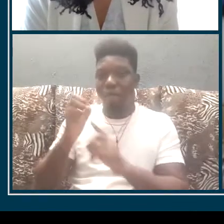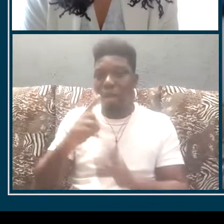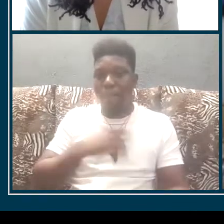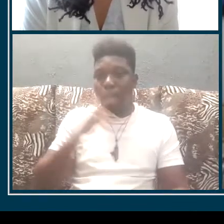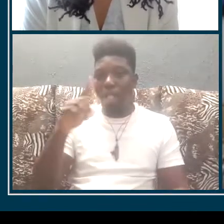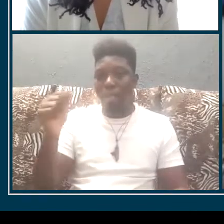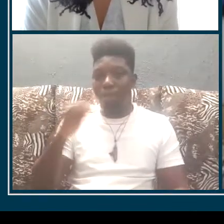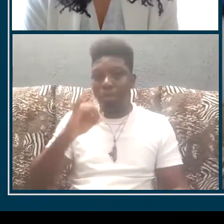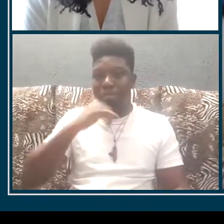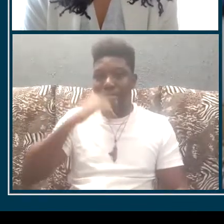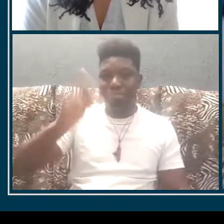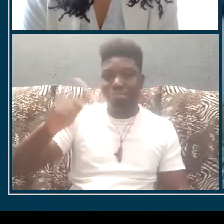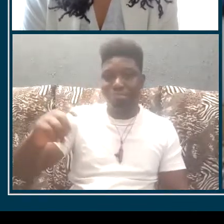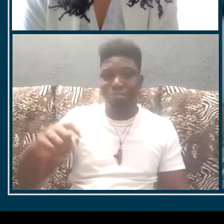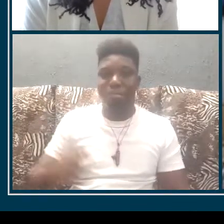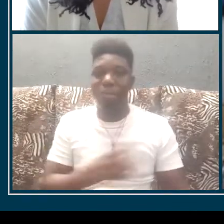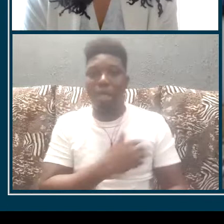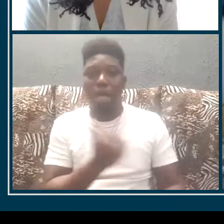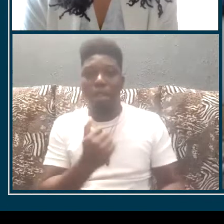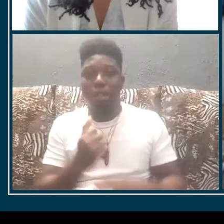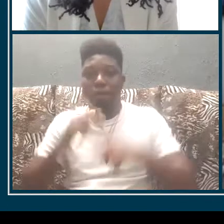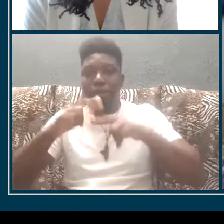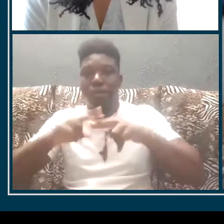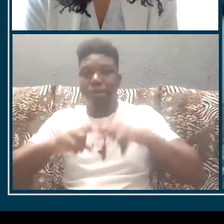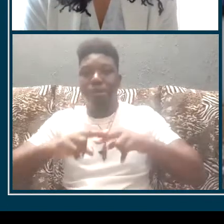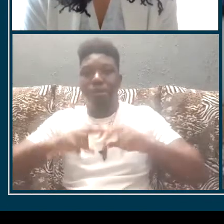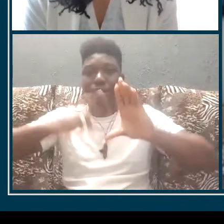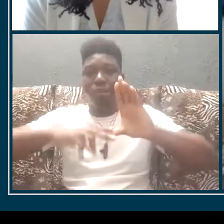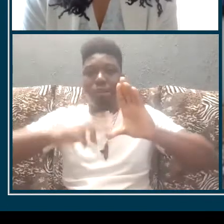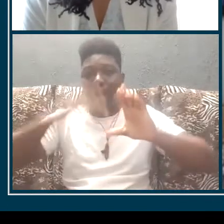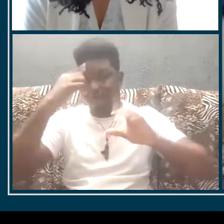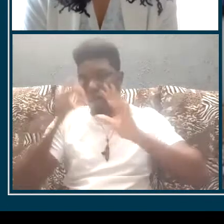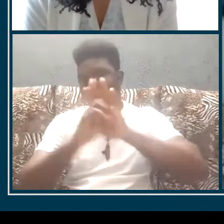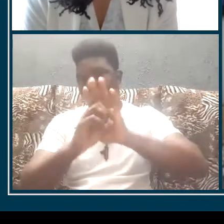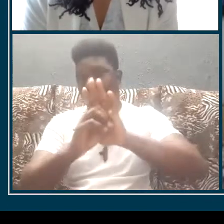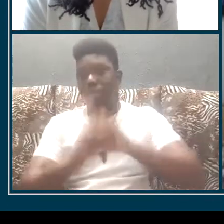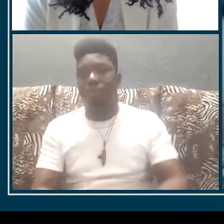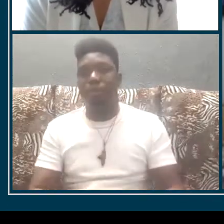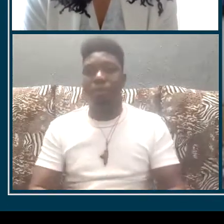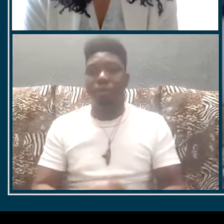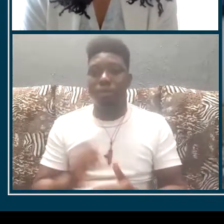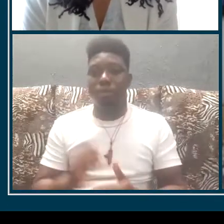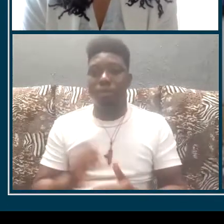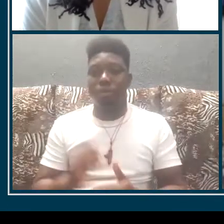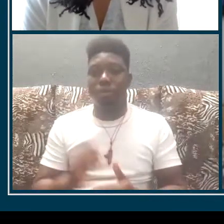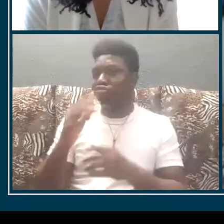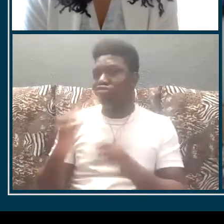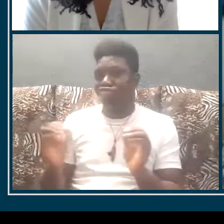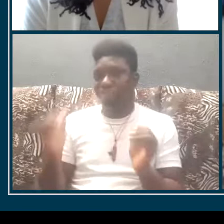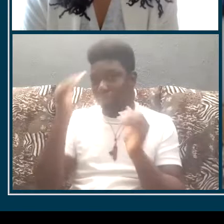in a chair, for example, nobody's going to know that I'm disabled. And so in that sense, I can play the